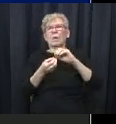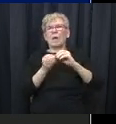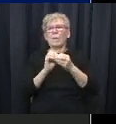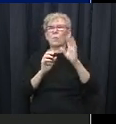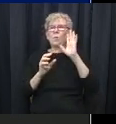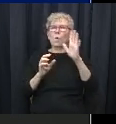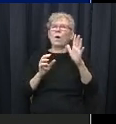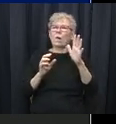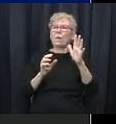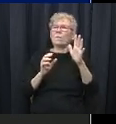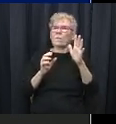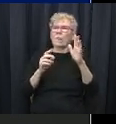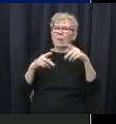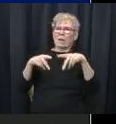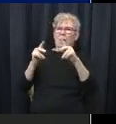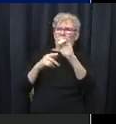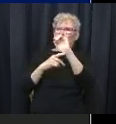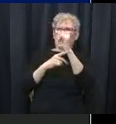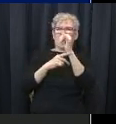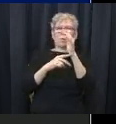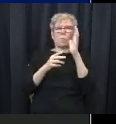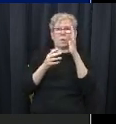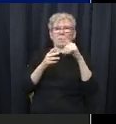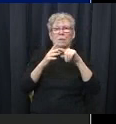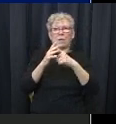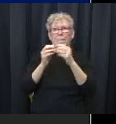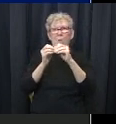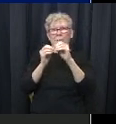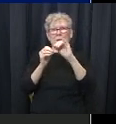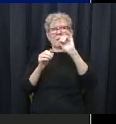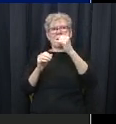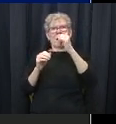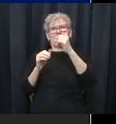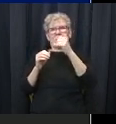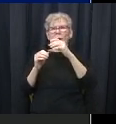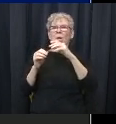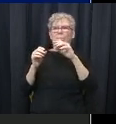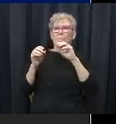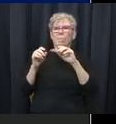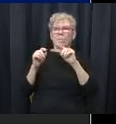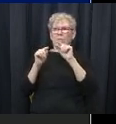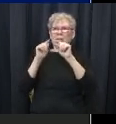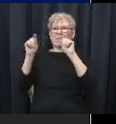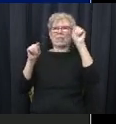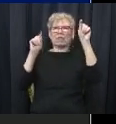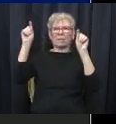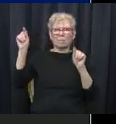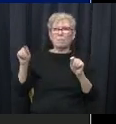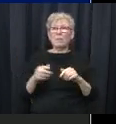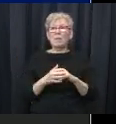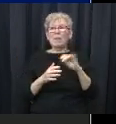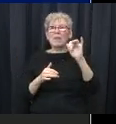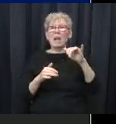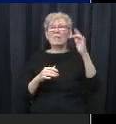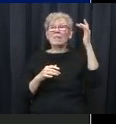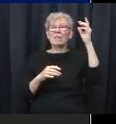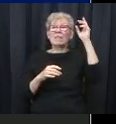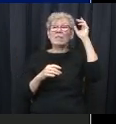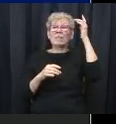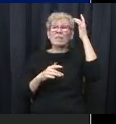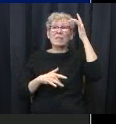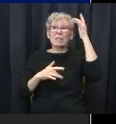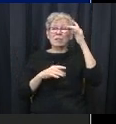of disease transmissions from our peak in November. And while this is still a time for caution, these metrics